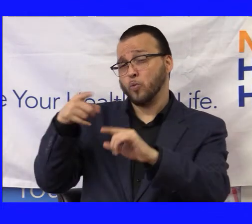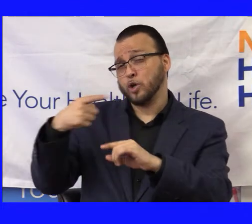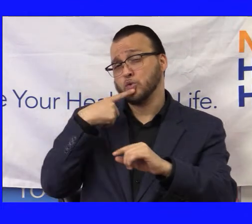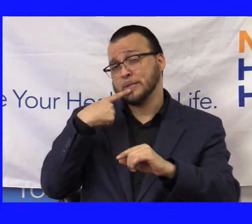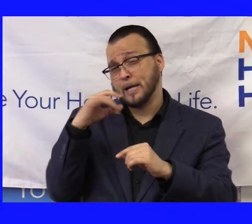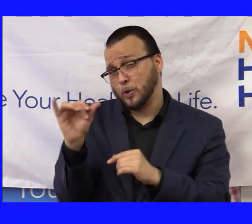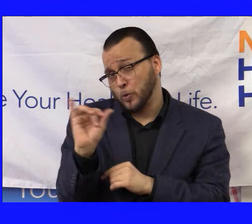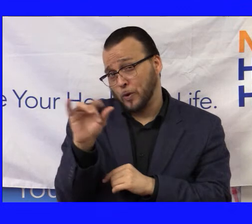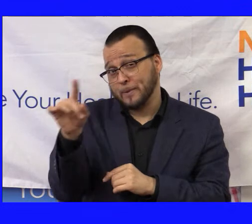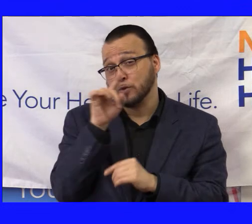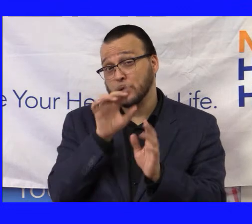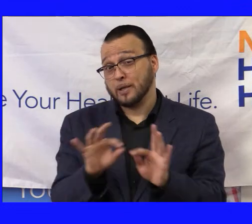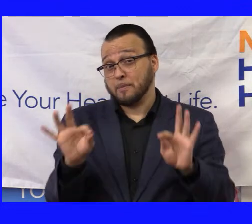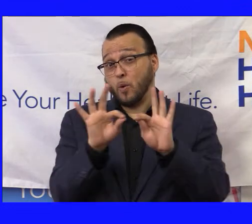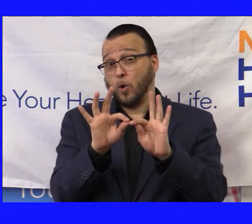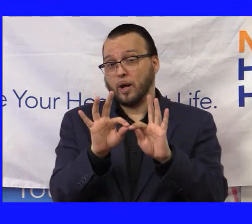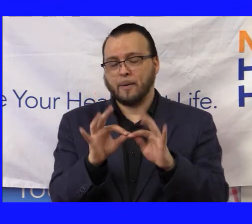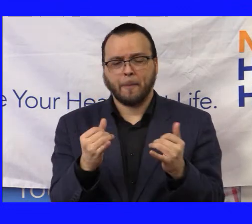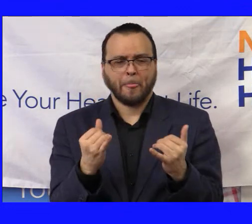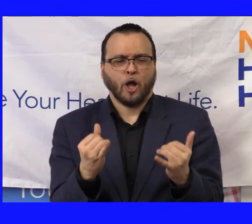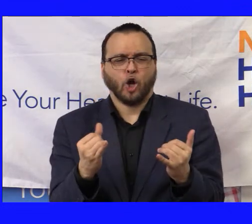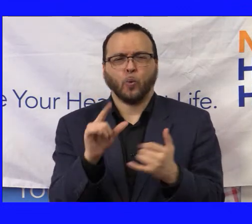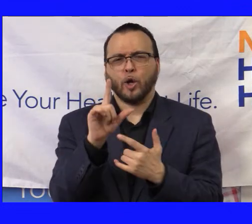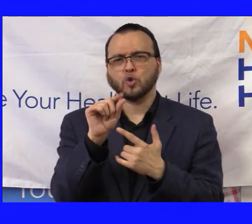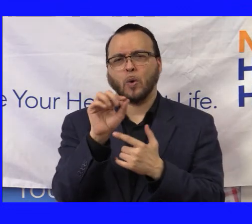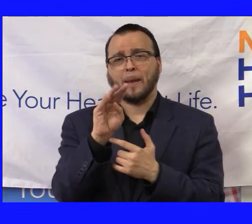really important, is that the current $20 million